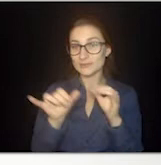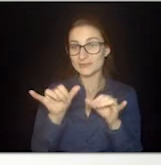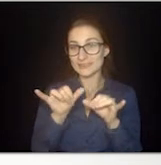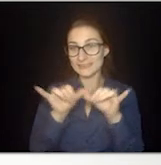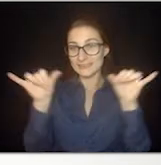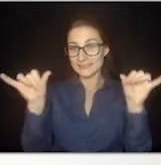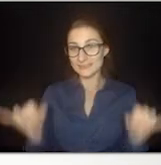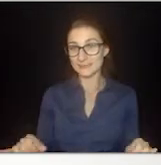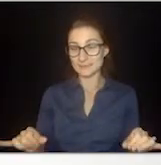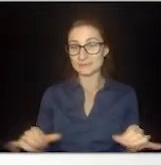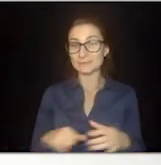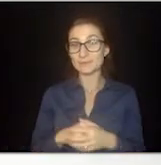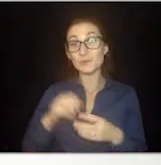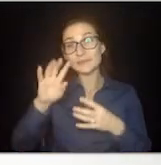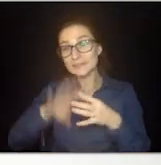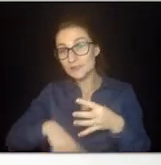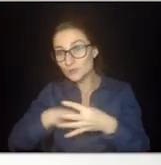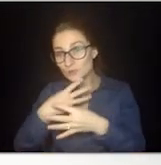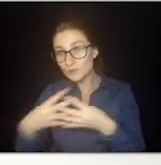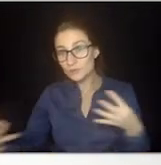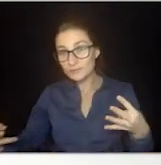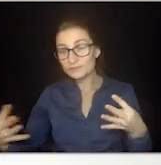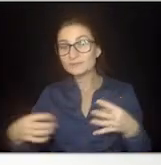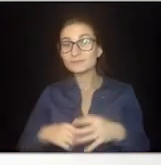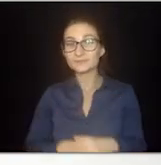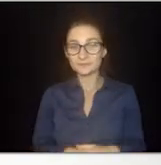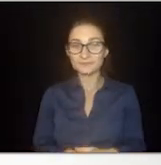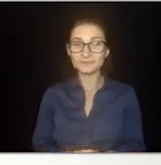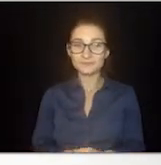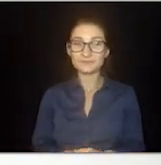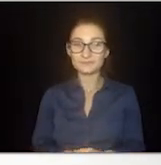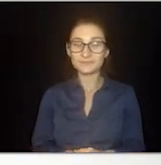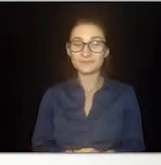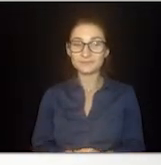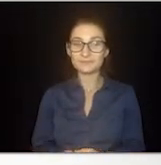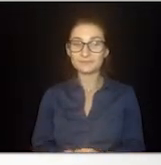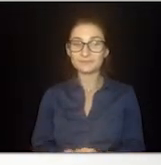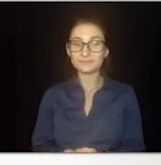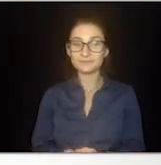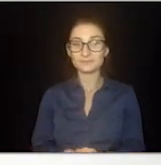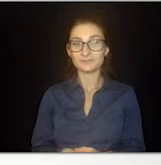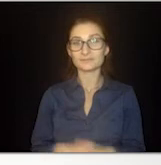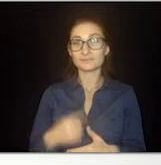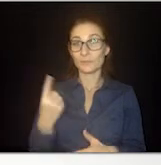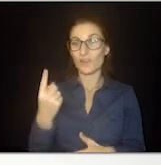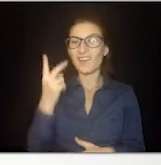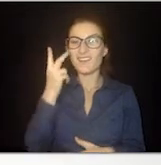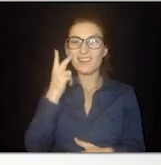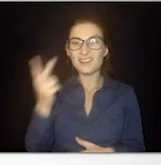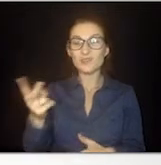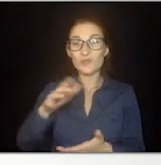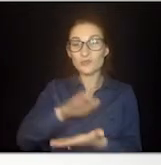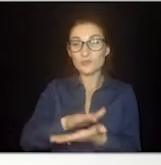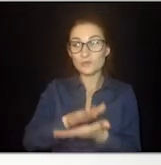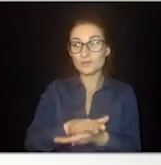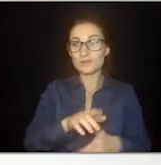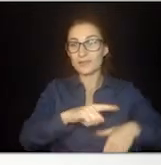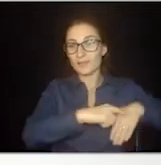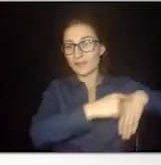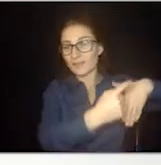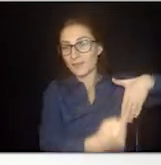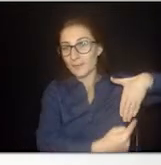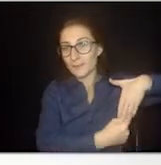calendar systems or schedules. And this is one that I saw at a school in Fort